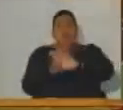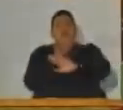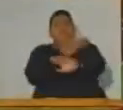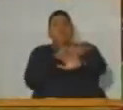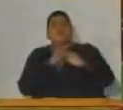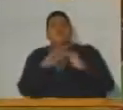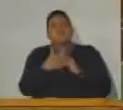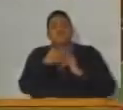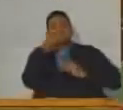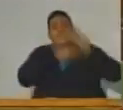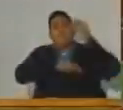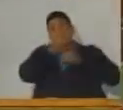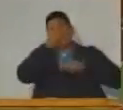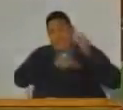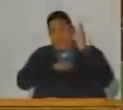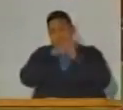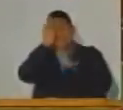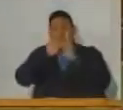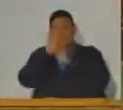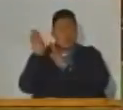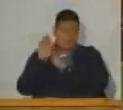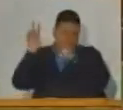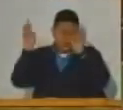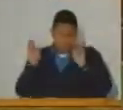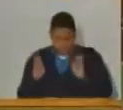Jamaica's trade and development